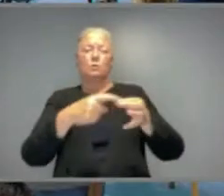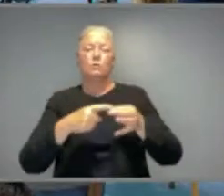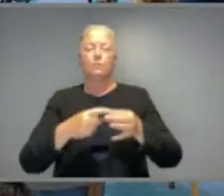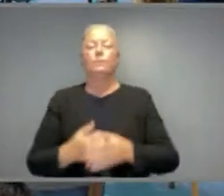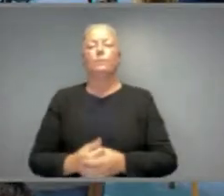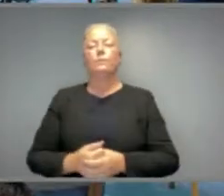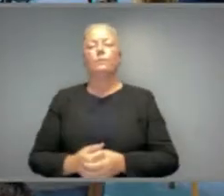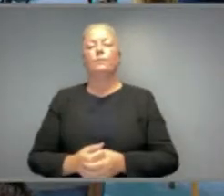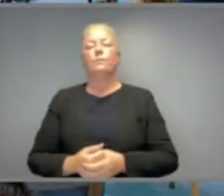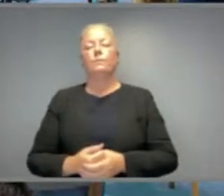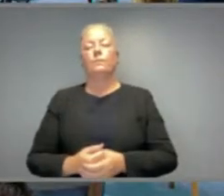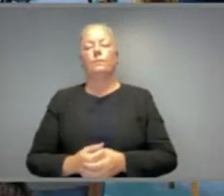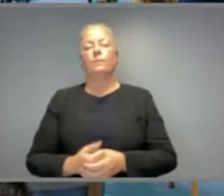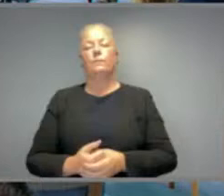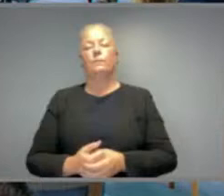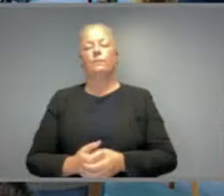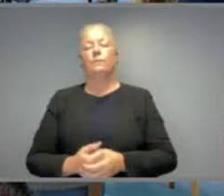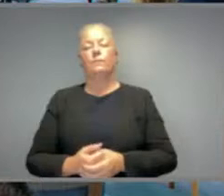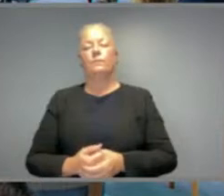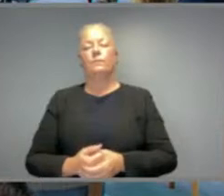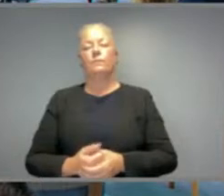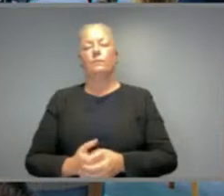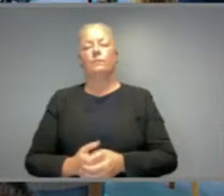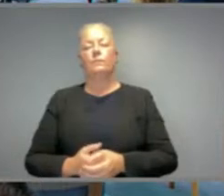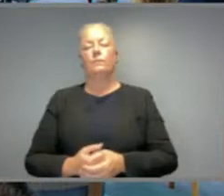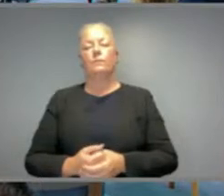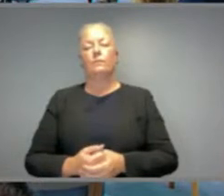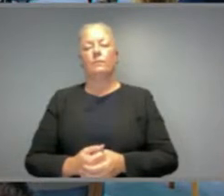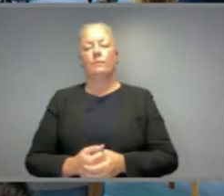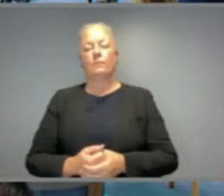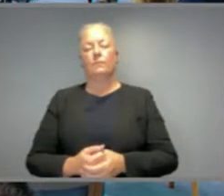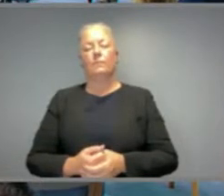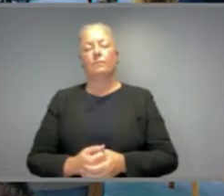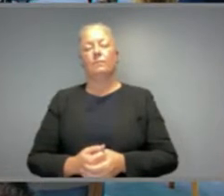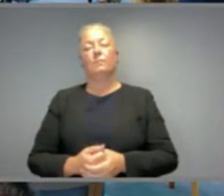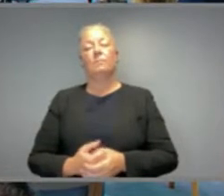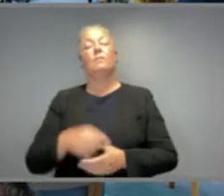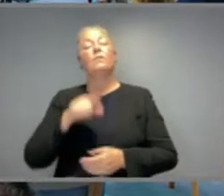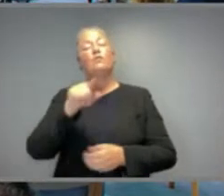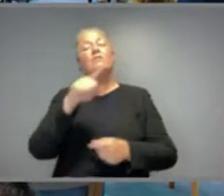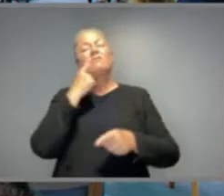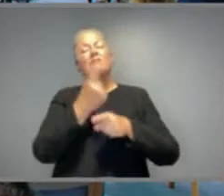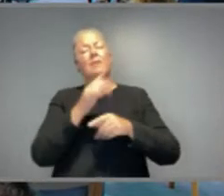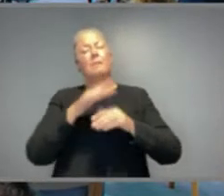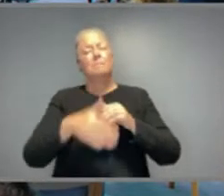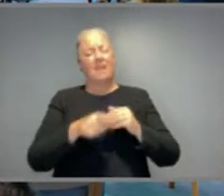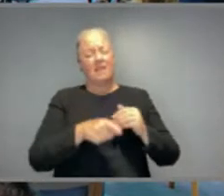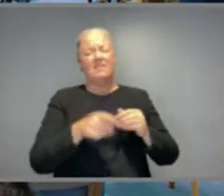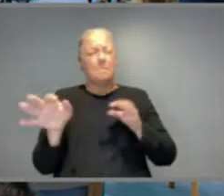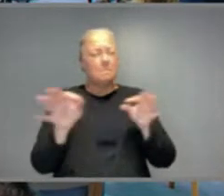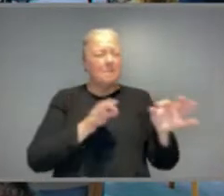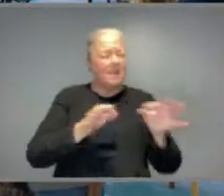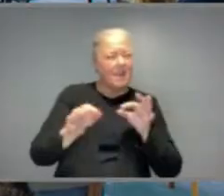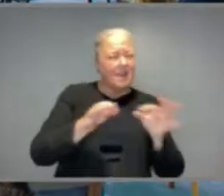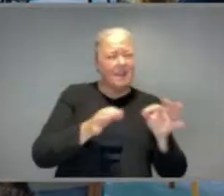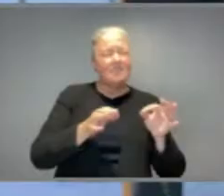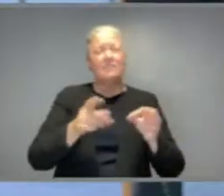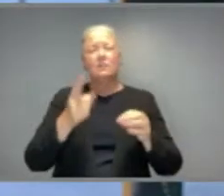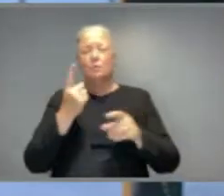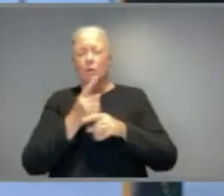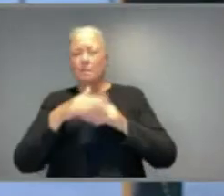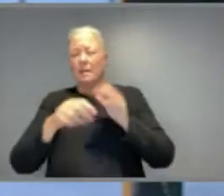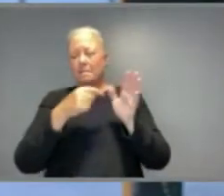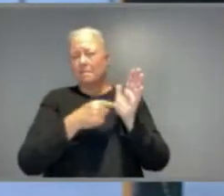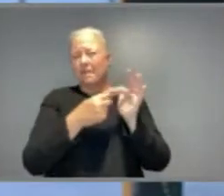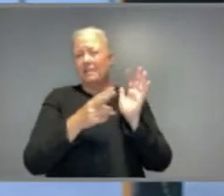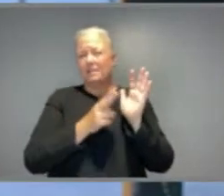and perhaps for Prime Minister, the modelling, you've described it, talking about the patterns of infection over the past 18